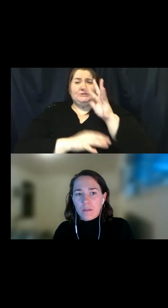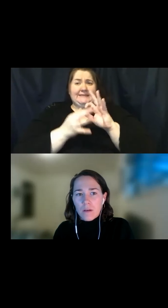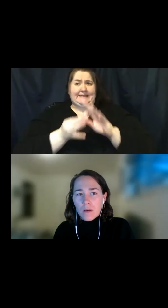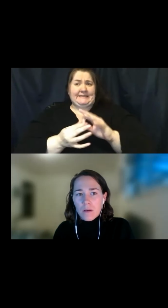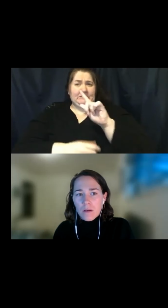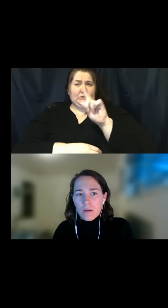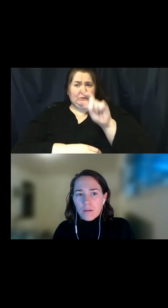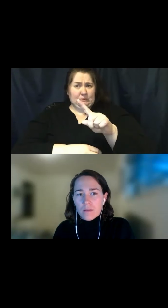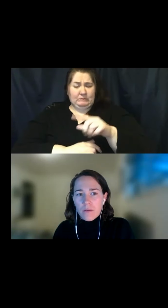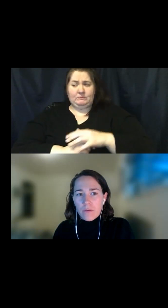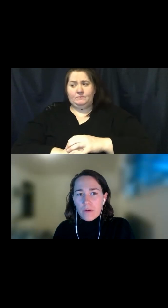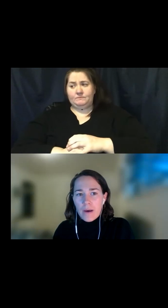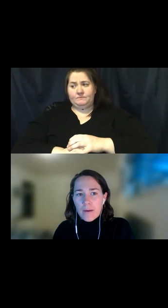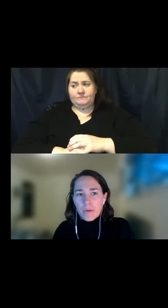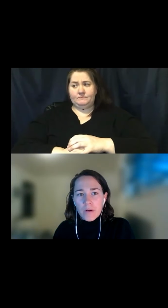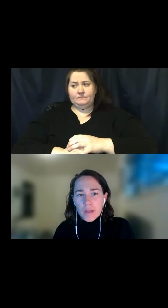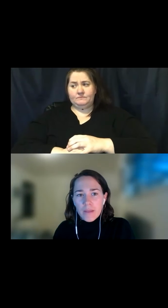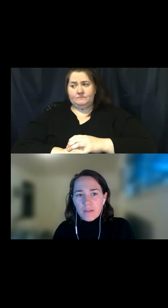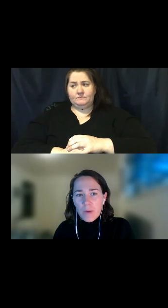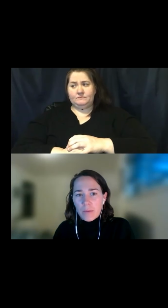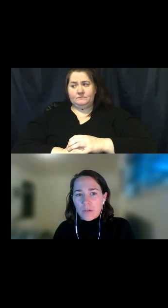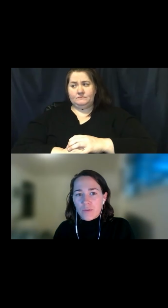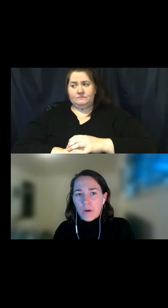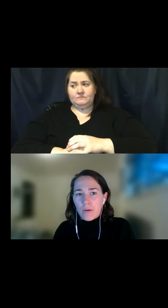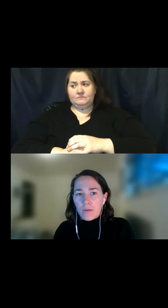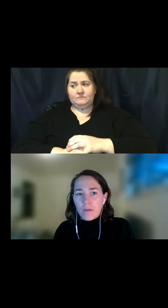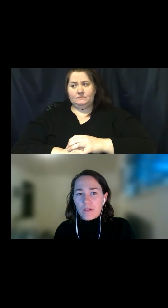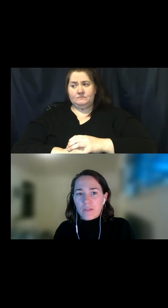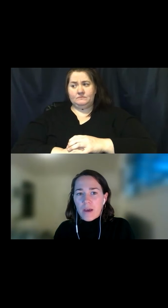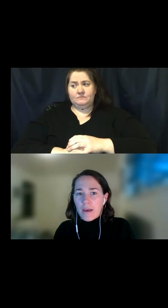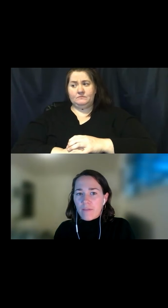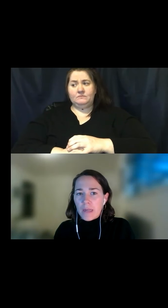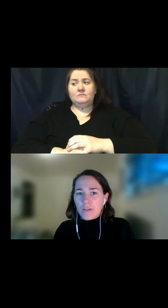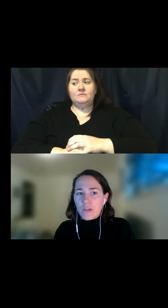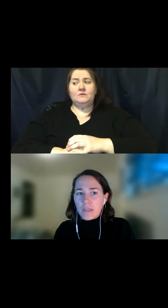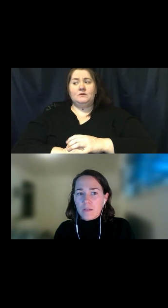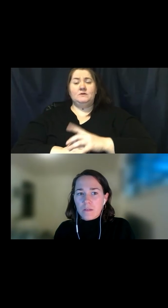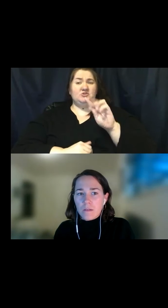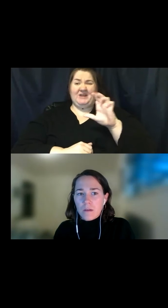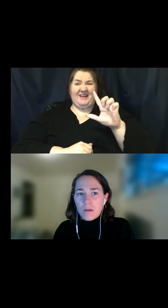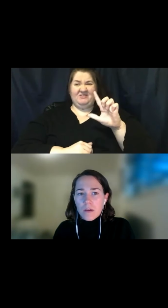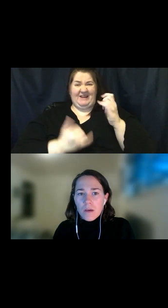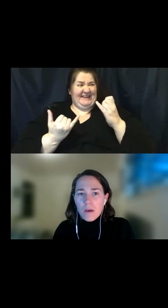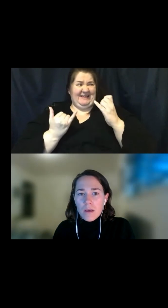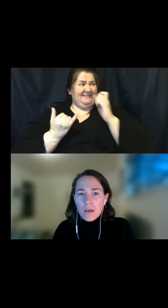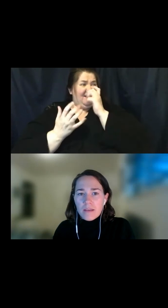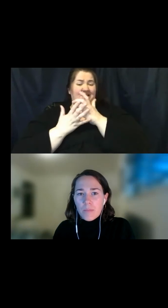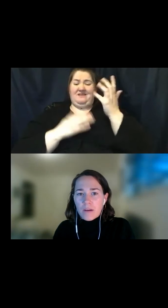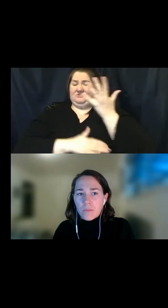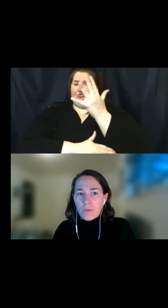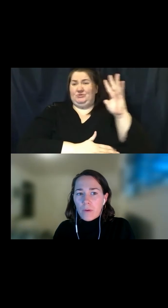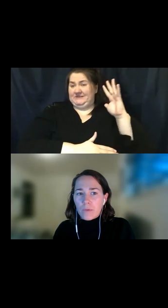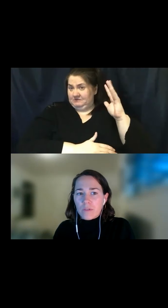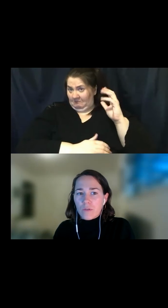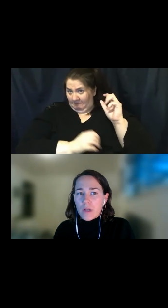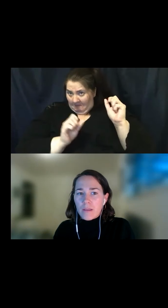questions. So currently the Sammamish Trail does not have many trees. Is it